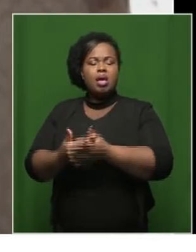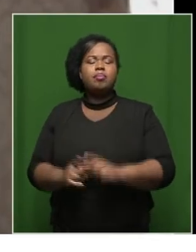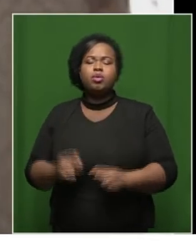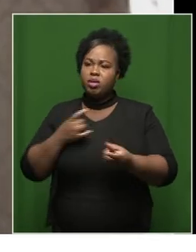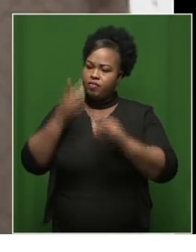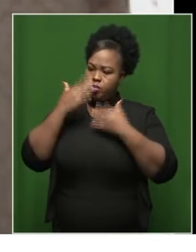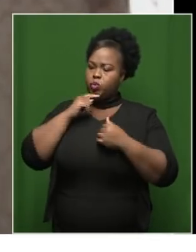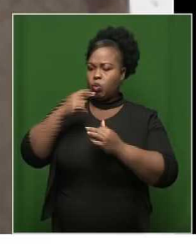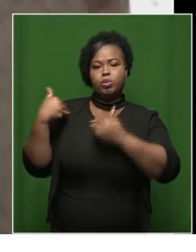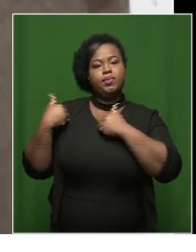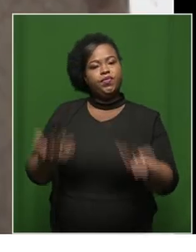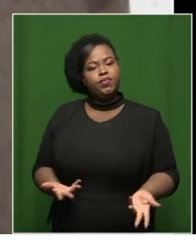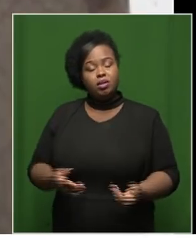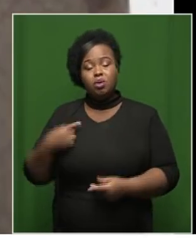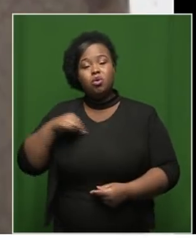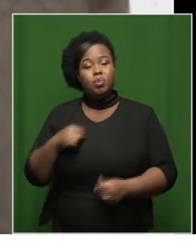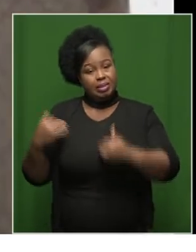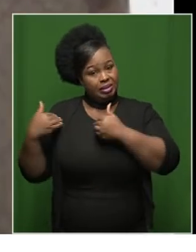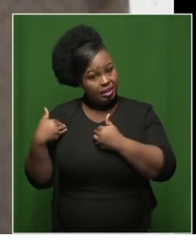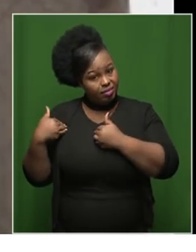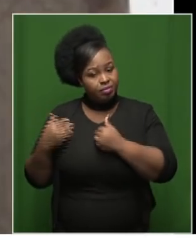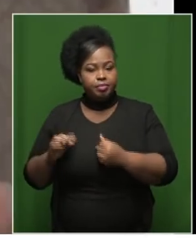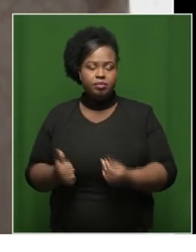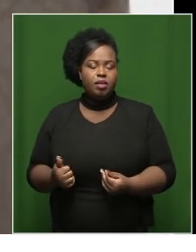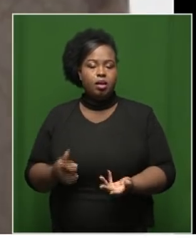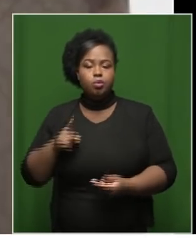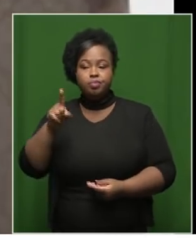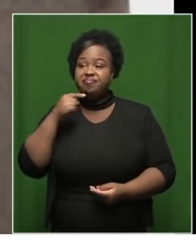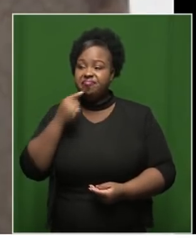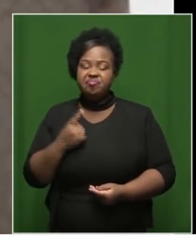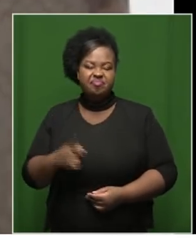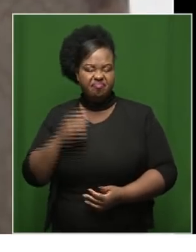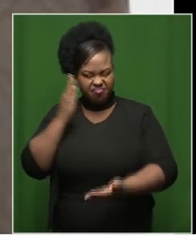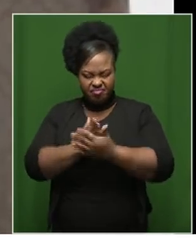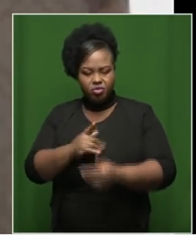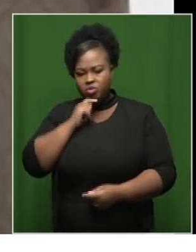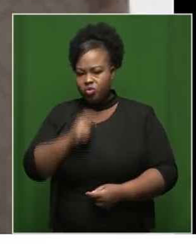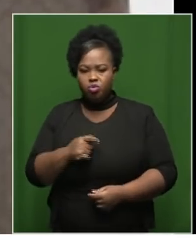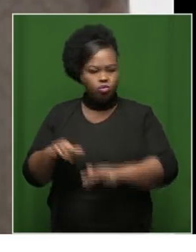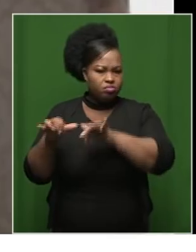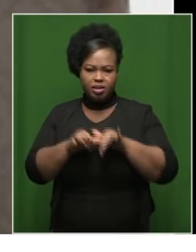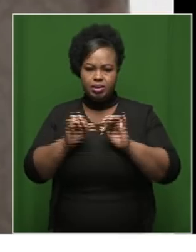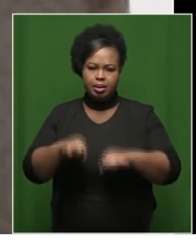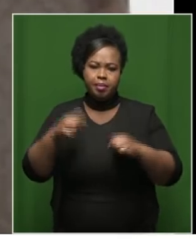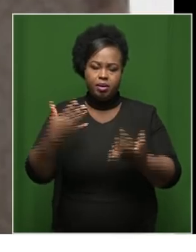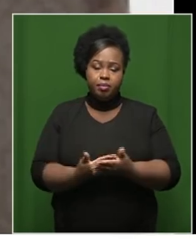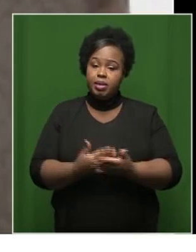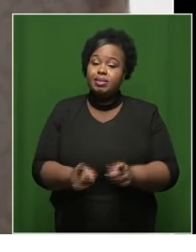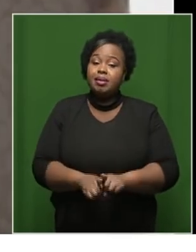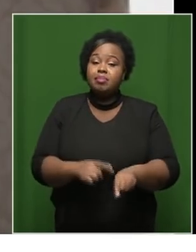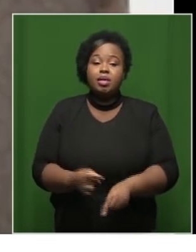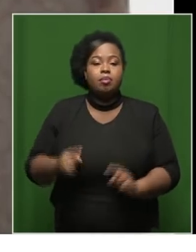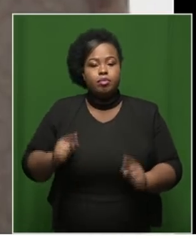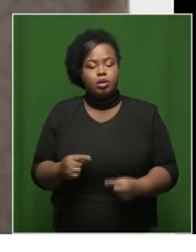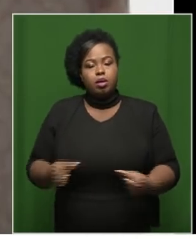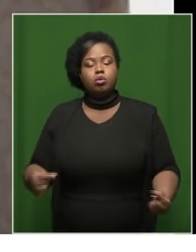that it is a safe drug. And when it's a safe drug, with what they're saying, I'm quite sure that we're going to come to the same conclusion. But in the meantime, we